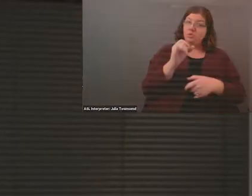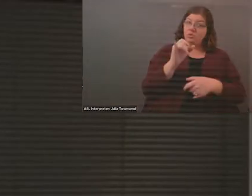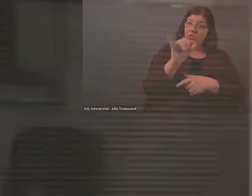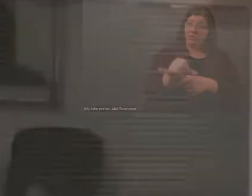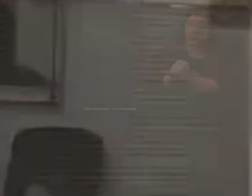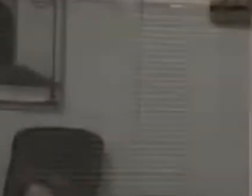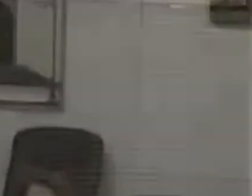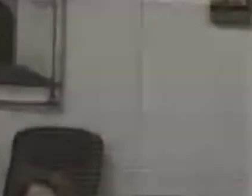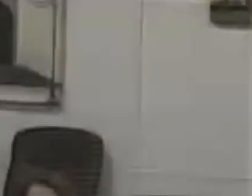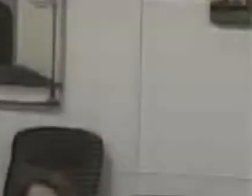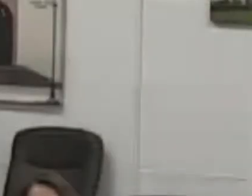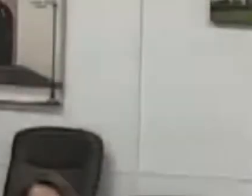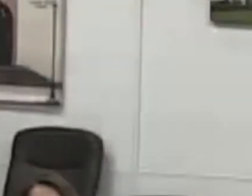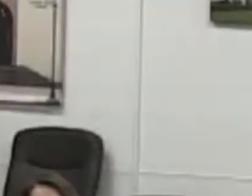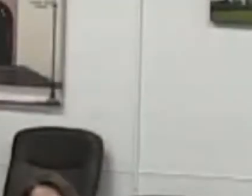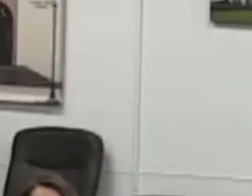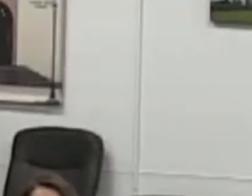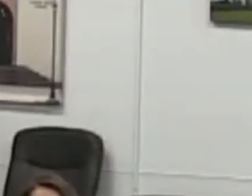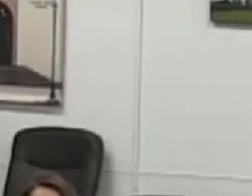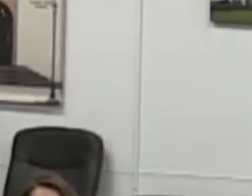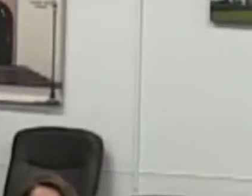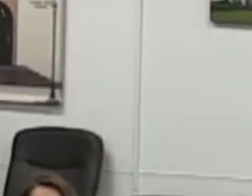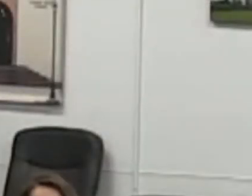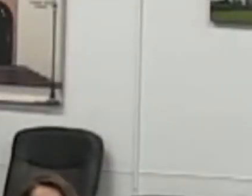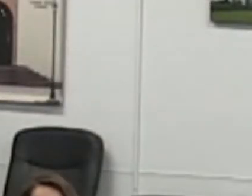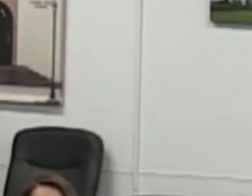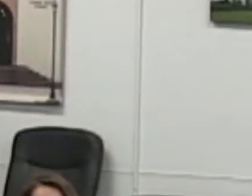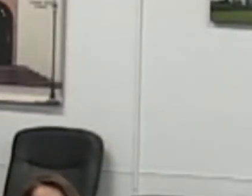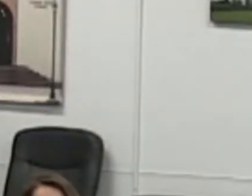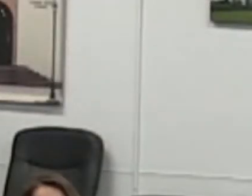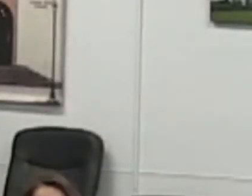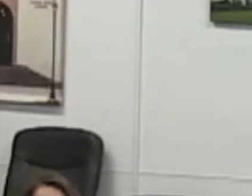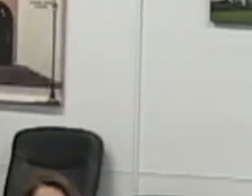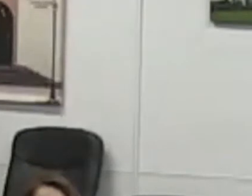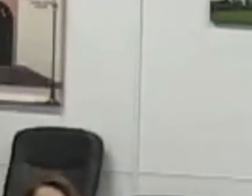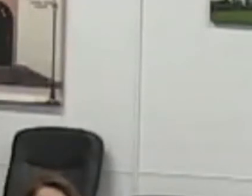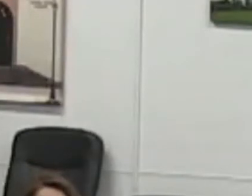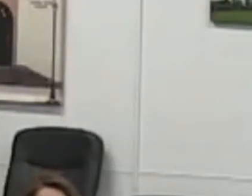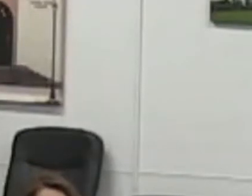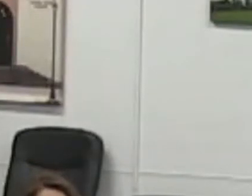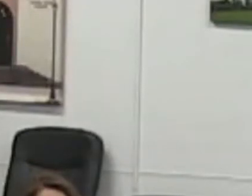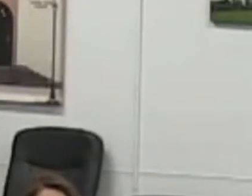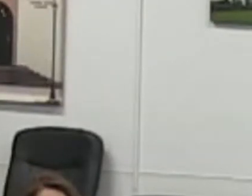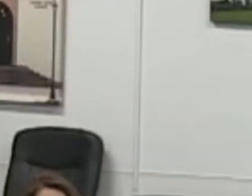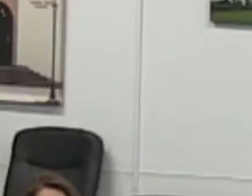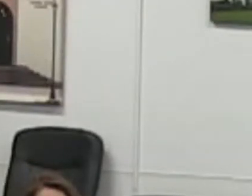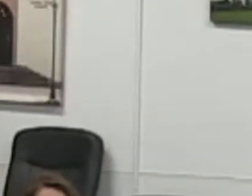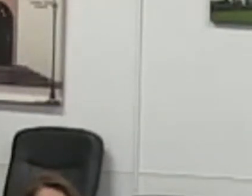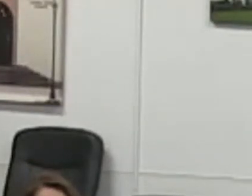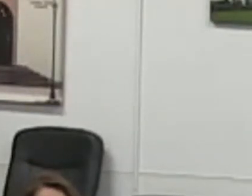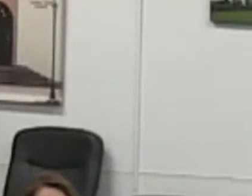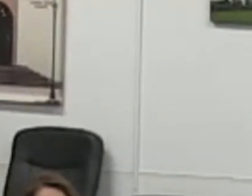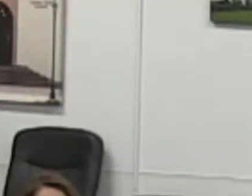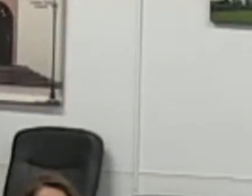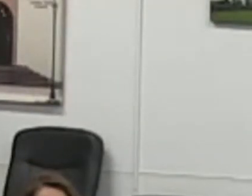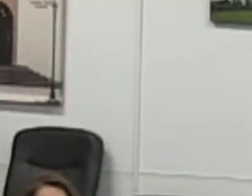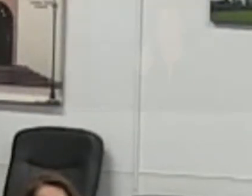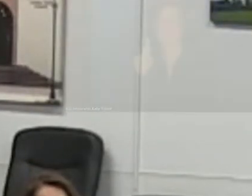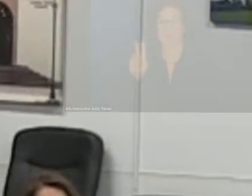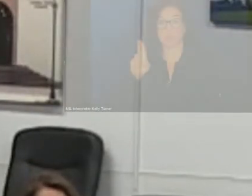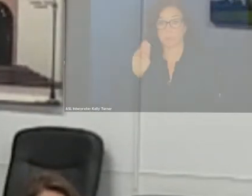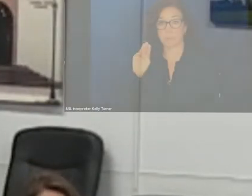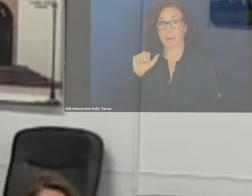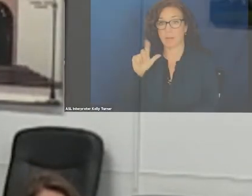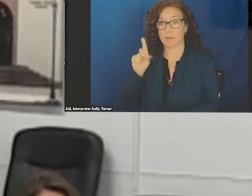I would like to respond that yes, and in our report next month on the multi-tiered system of support, we'll be sure